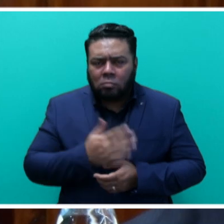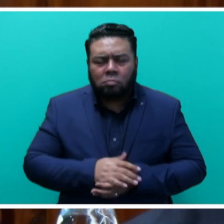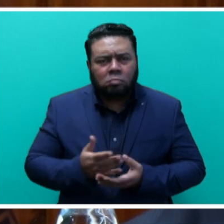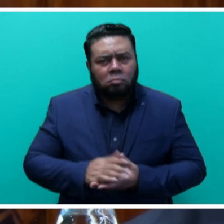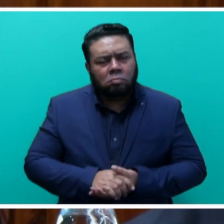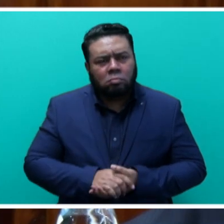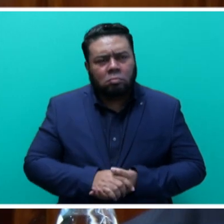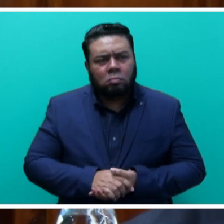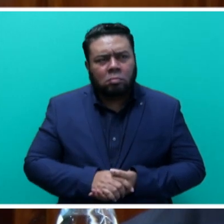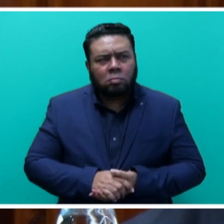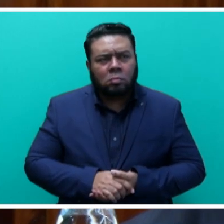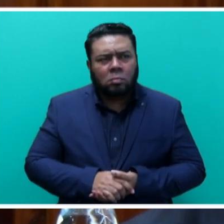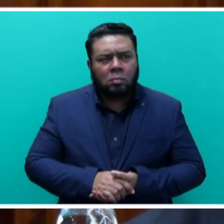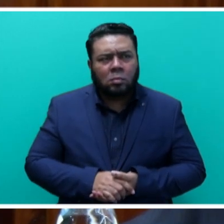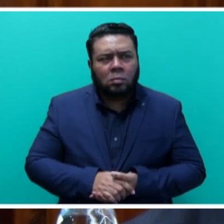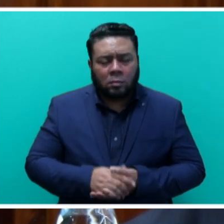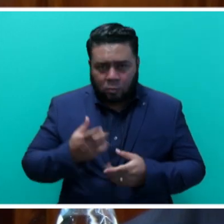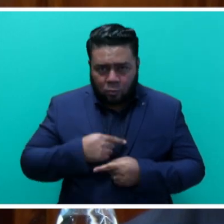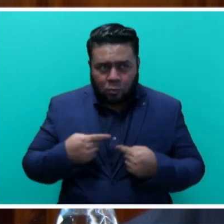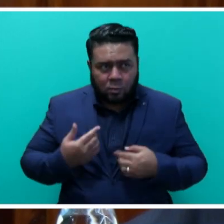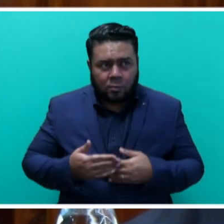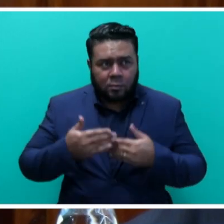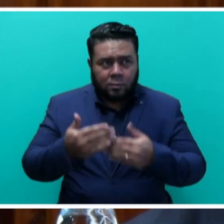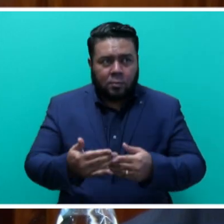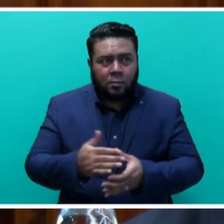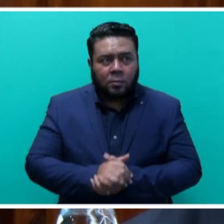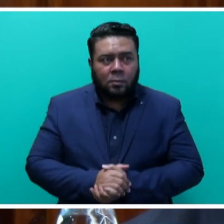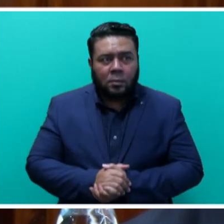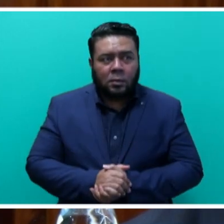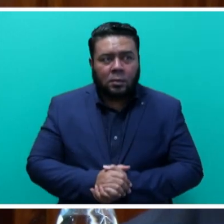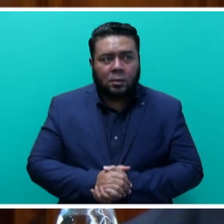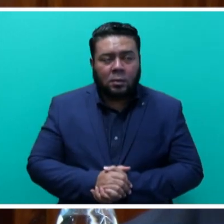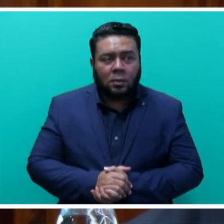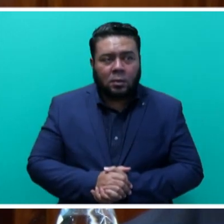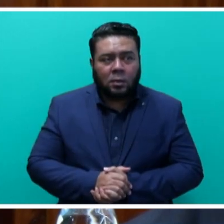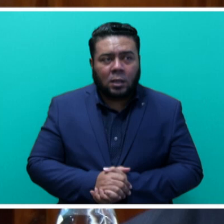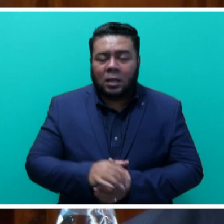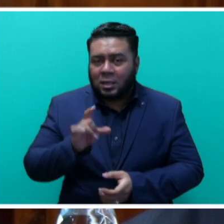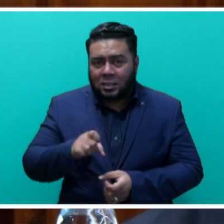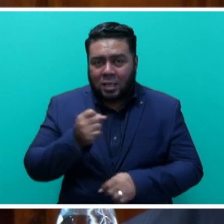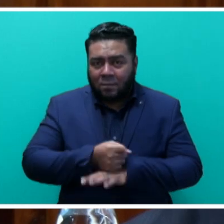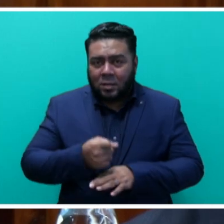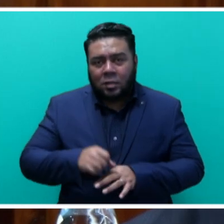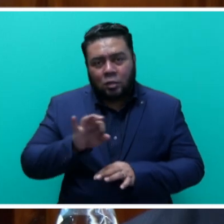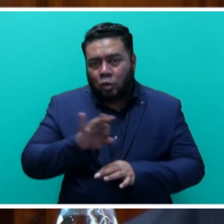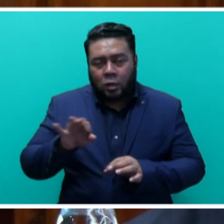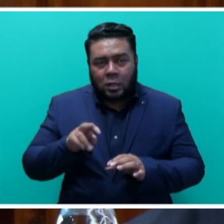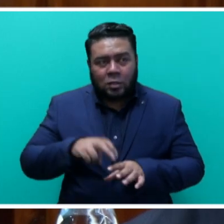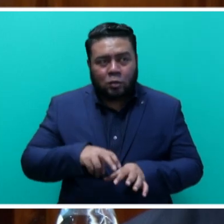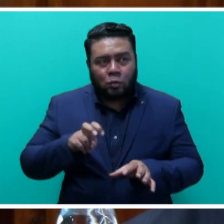And as you know, that going forward, this government now does not exclude anybody. So I